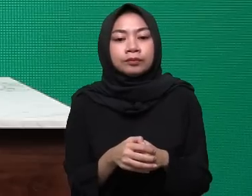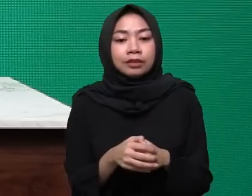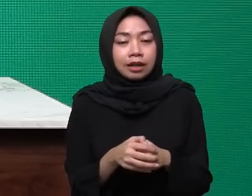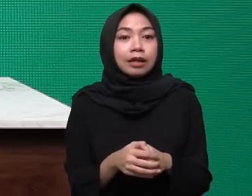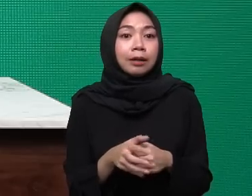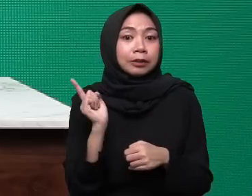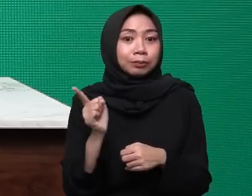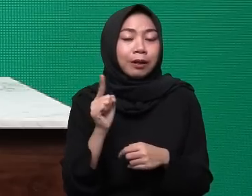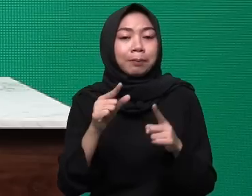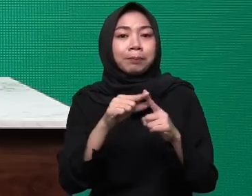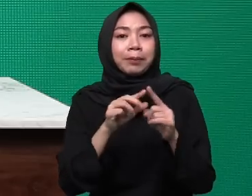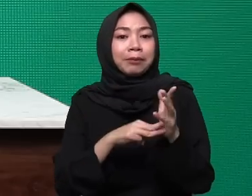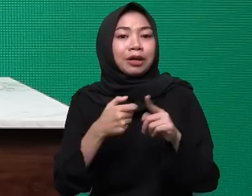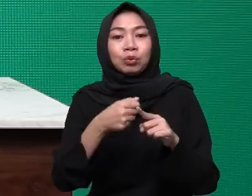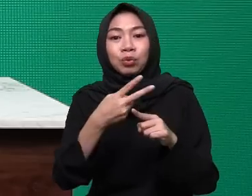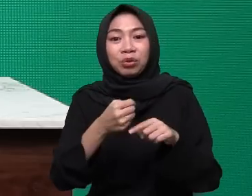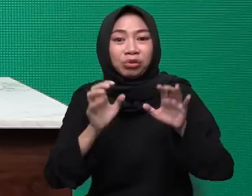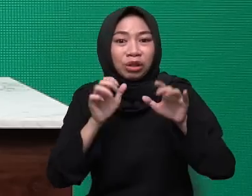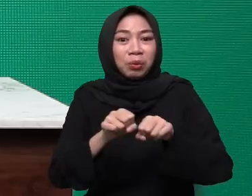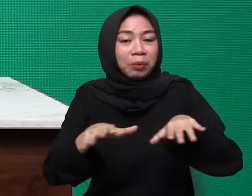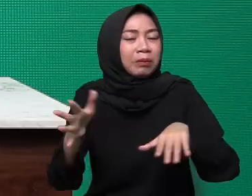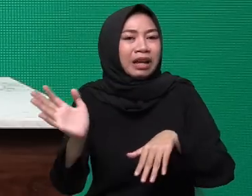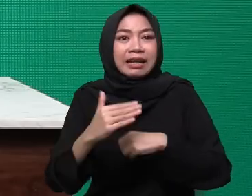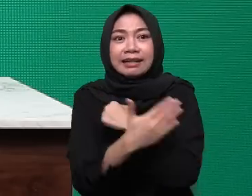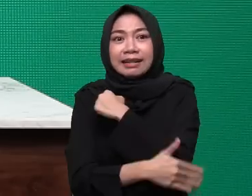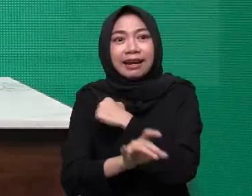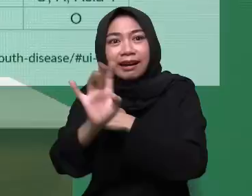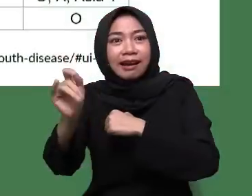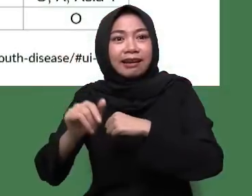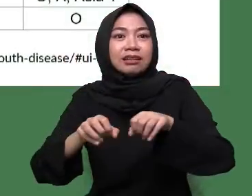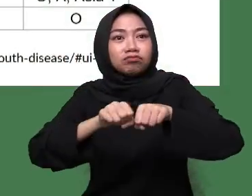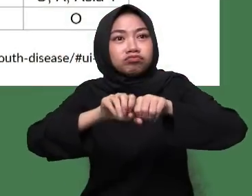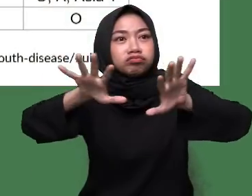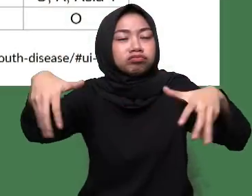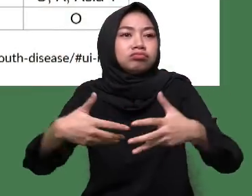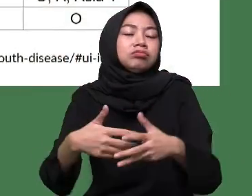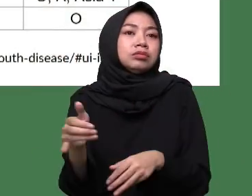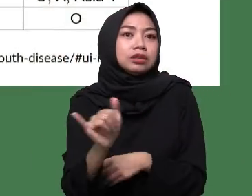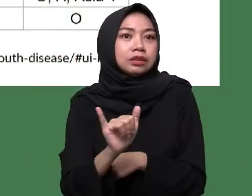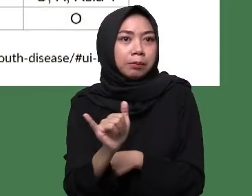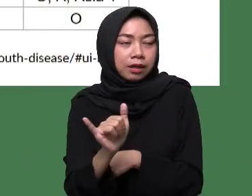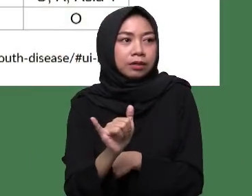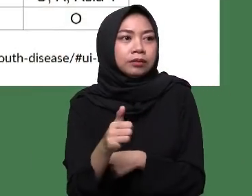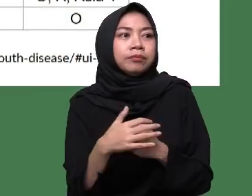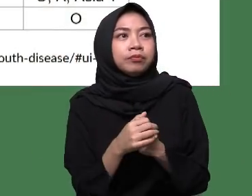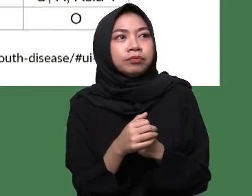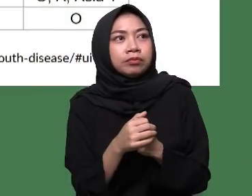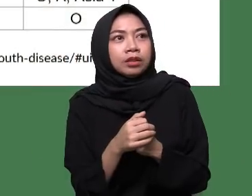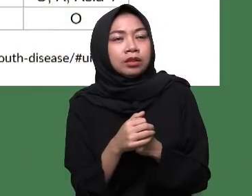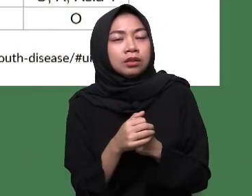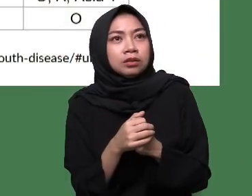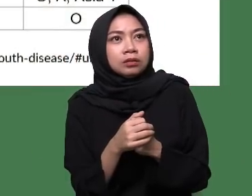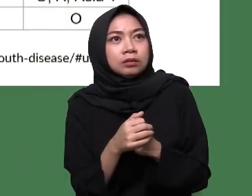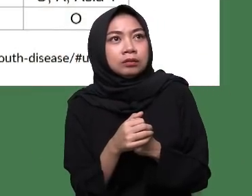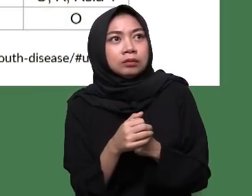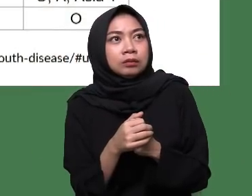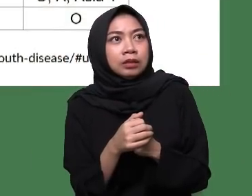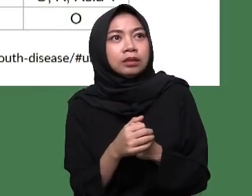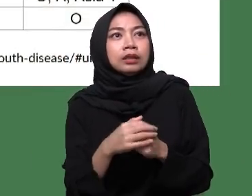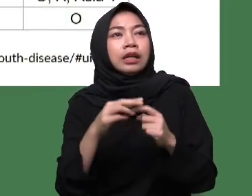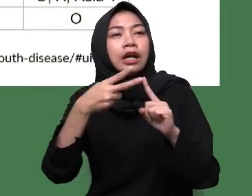also several countries in the world. And World Animal Health Organizations, or WHOA, has stated that the list of